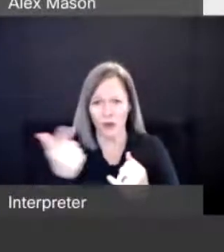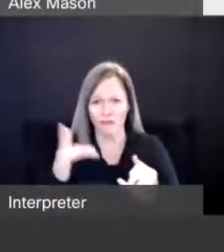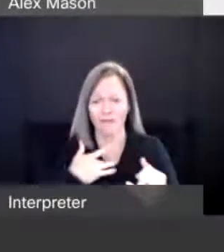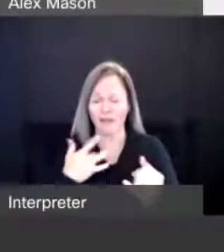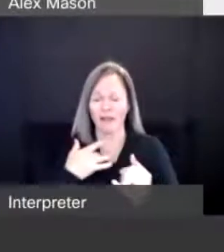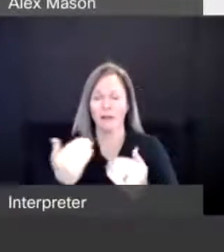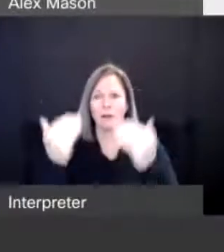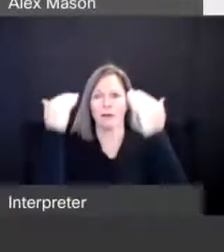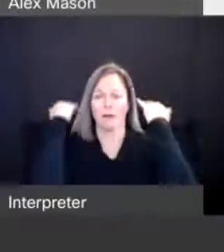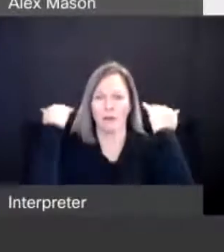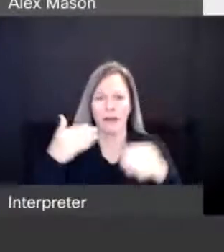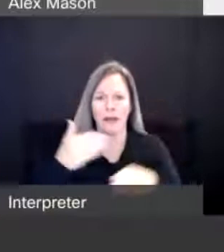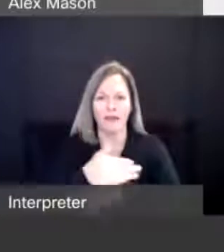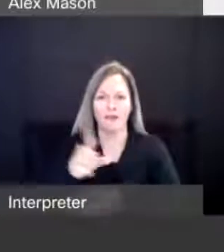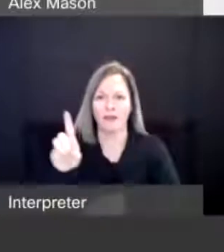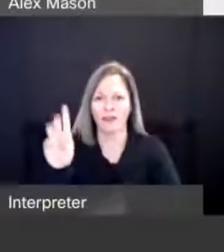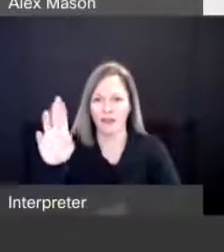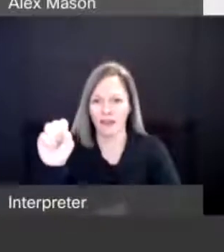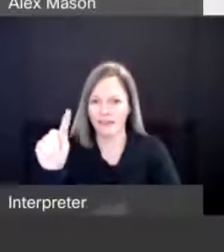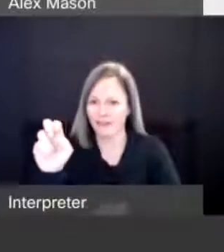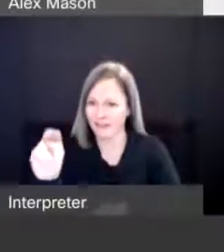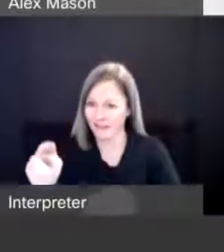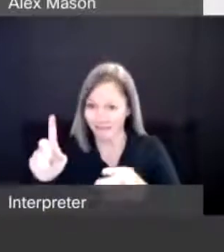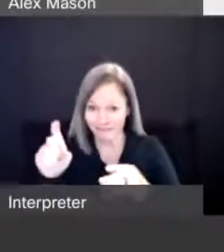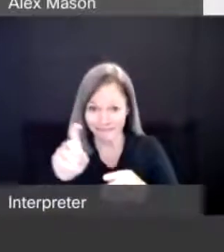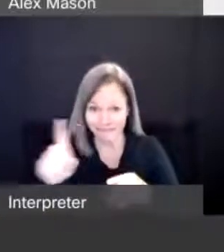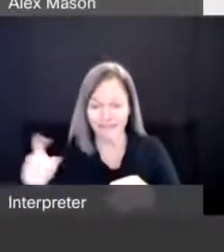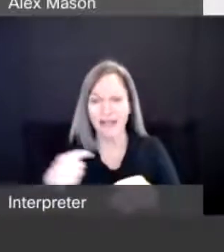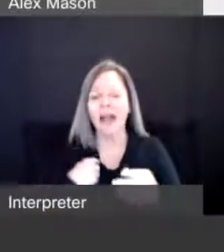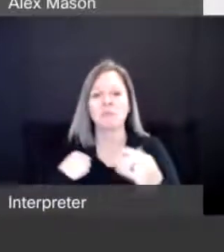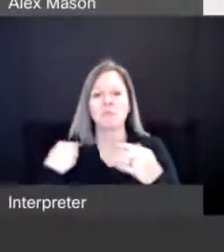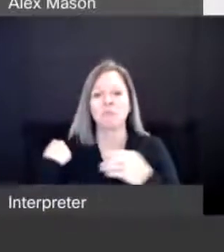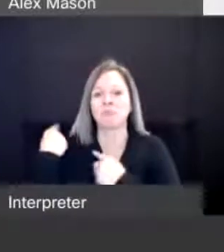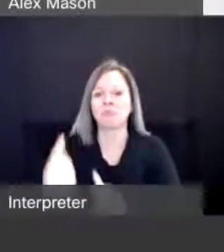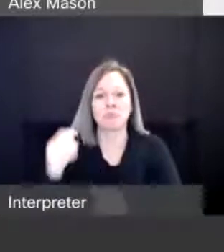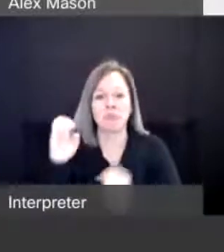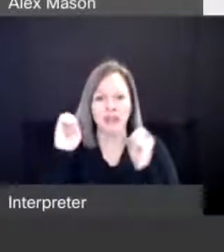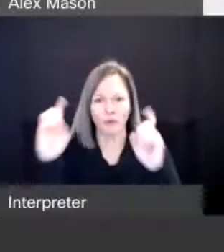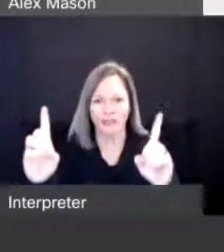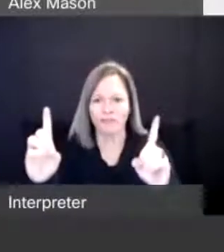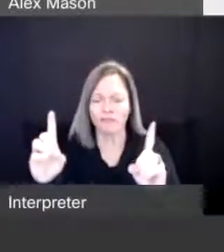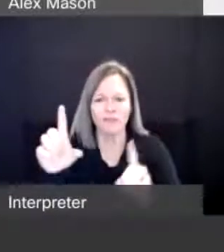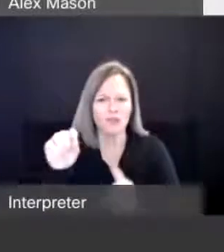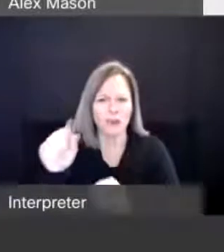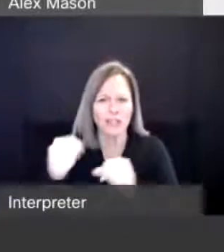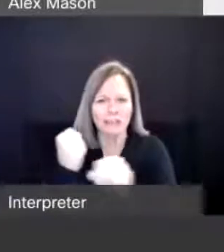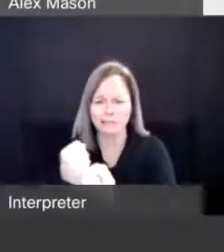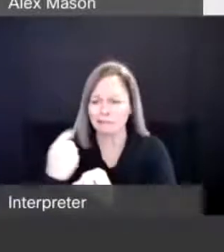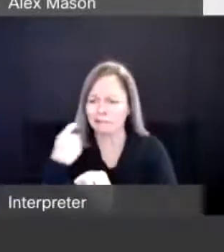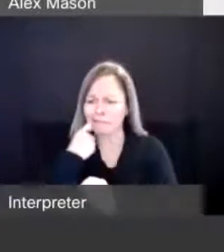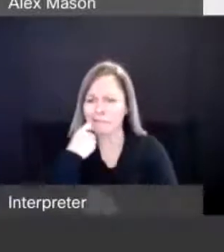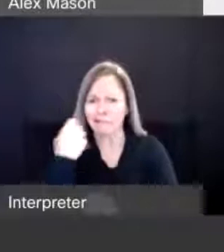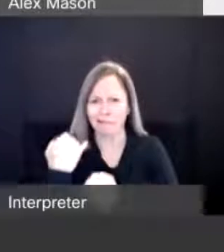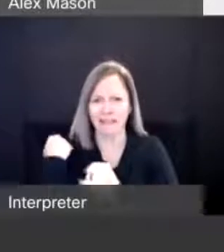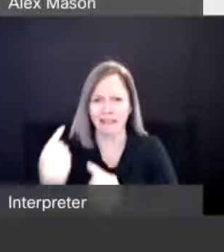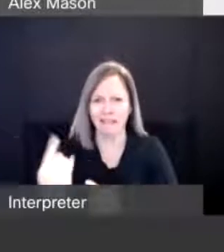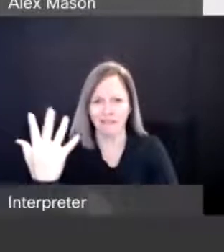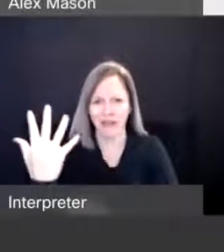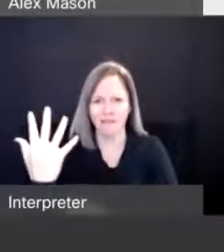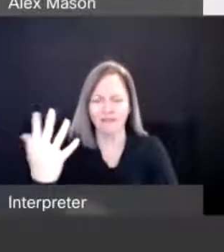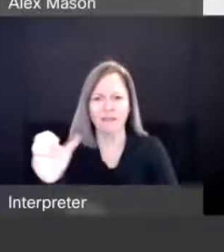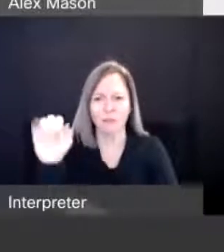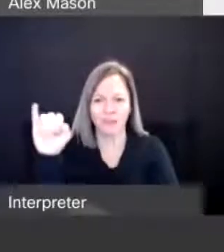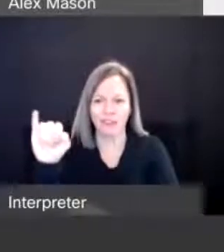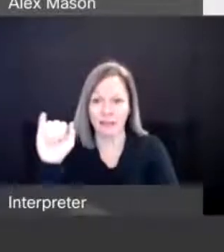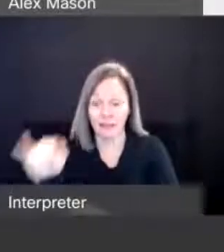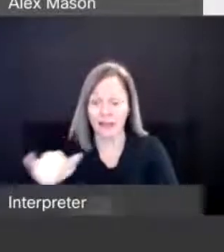guys? I've been in education for 20 years, and probably the last 5 I've served as a superintendent, and that is what school finance looks like